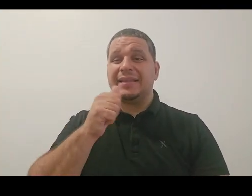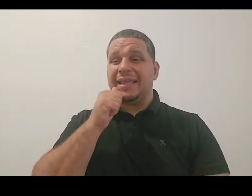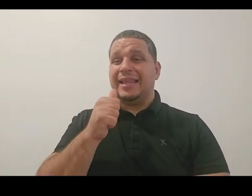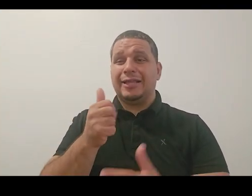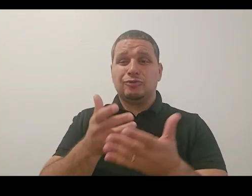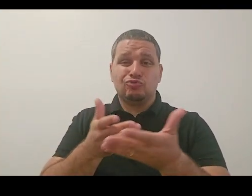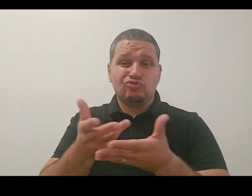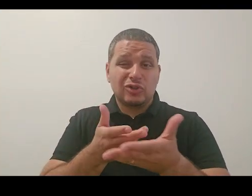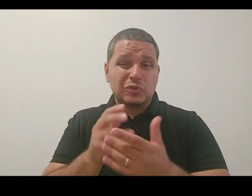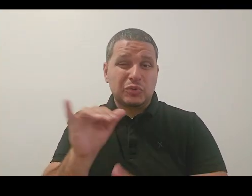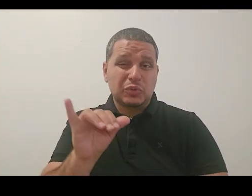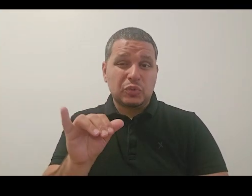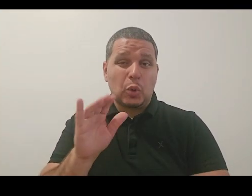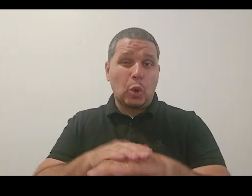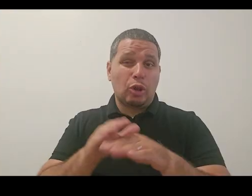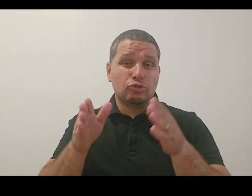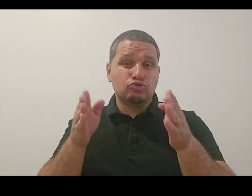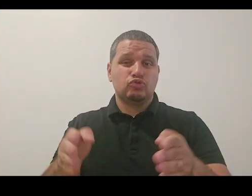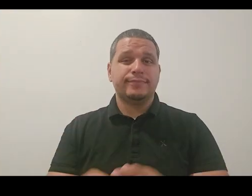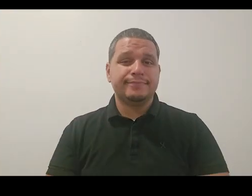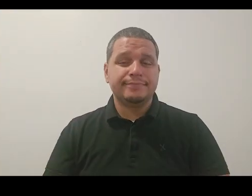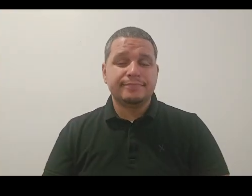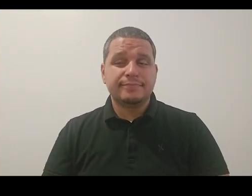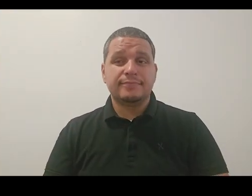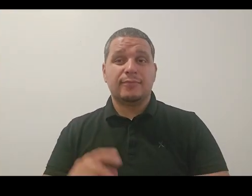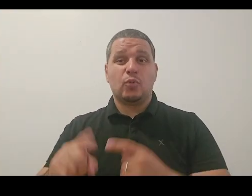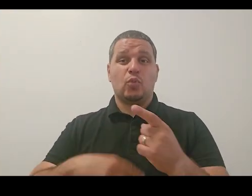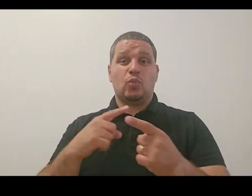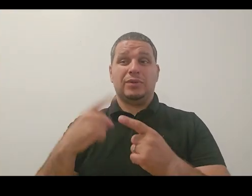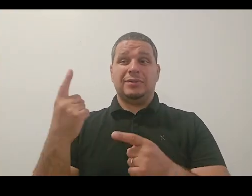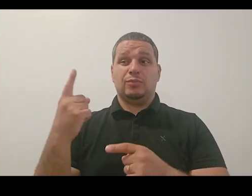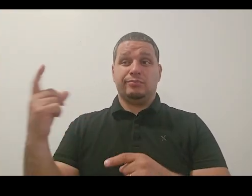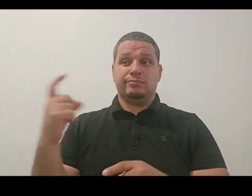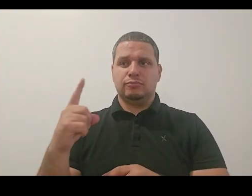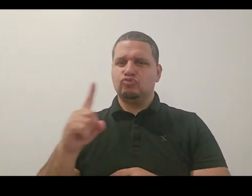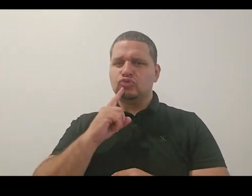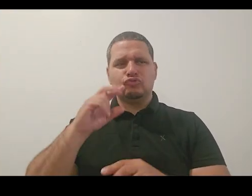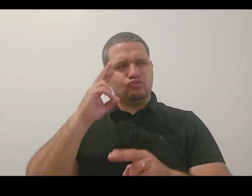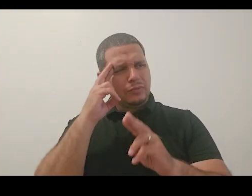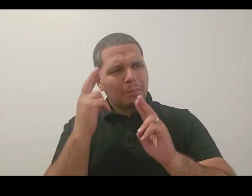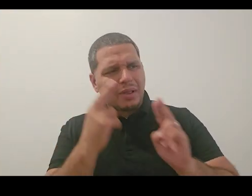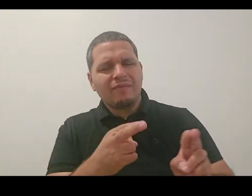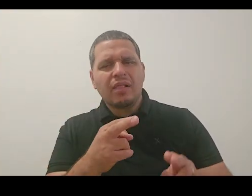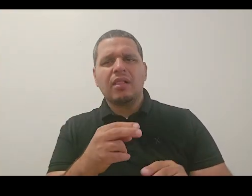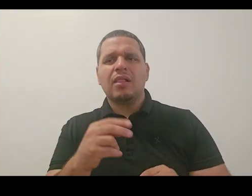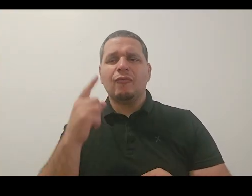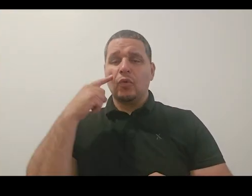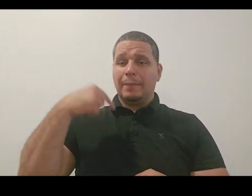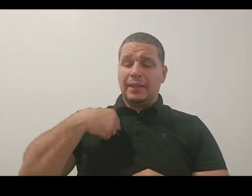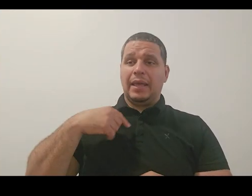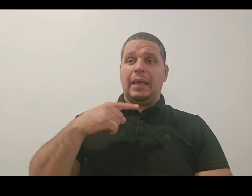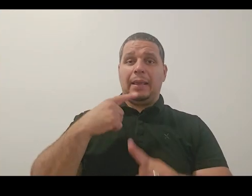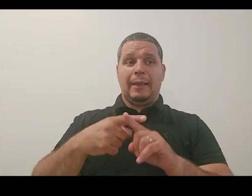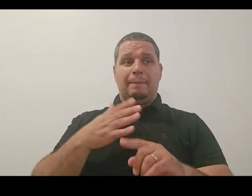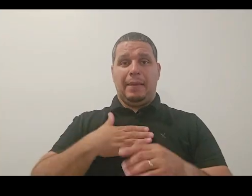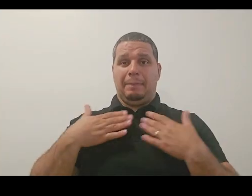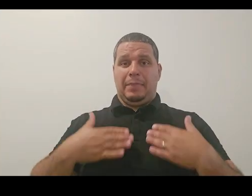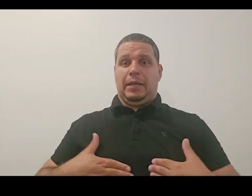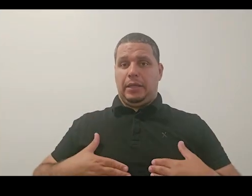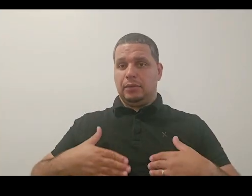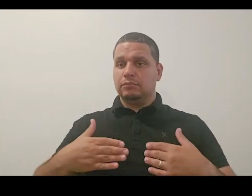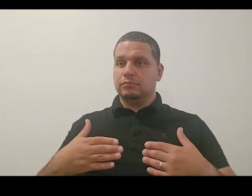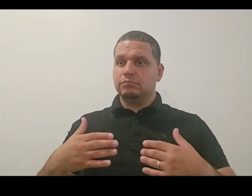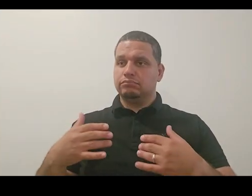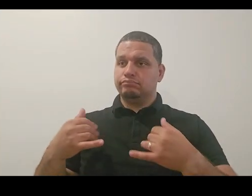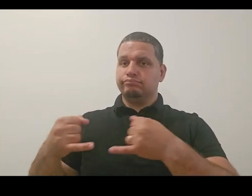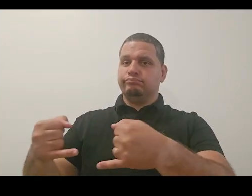just, even daily interactions on the street, when I get somebody who's really respectful of